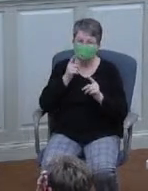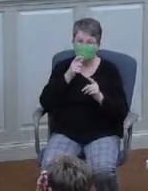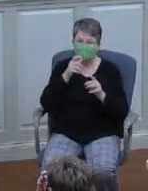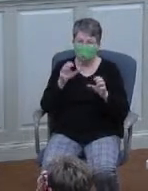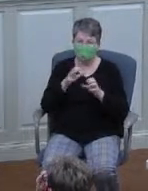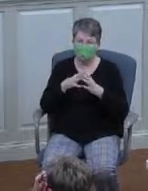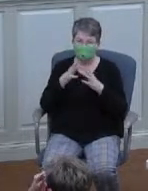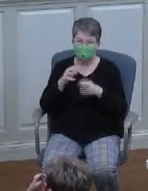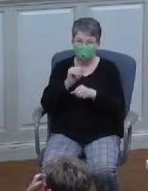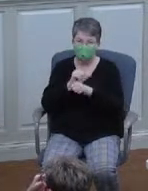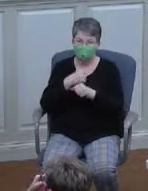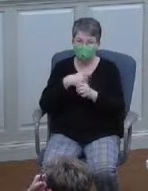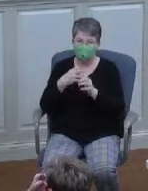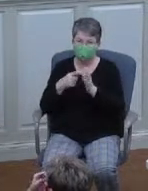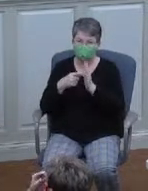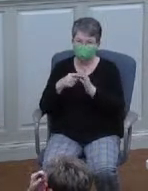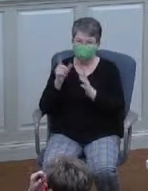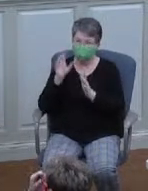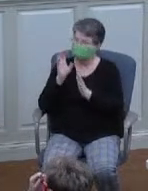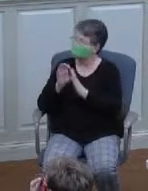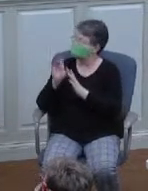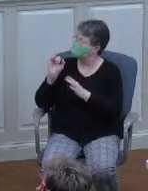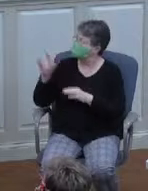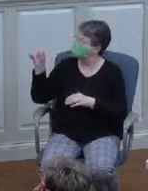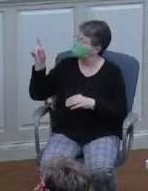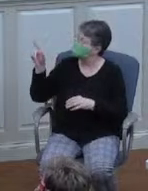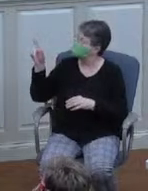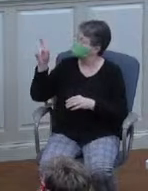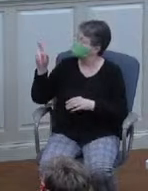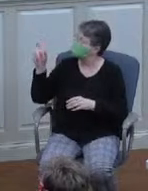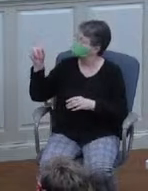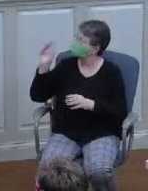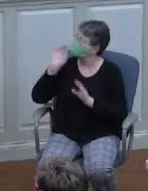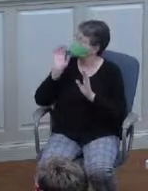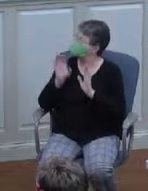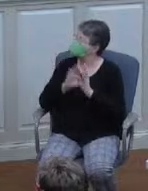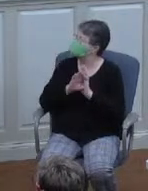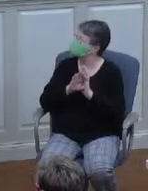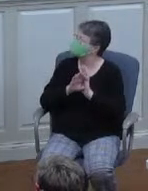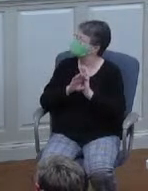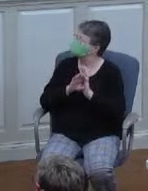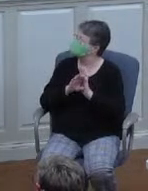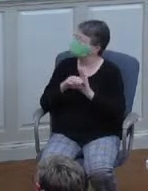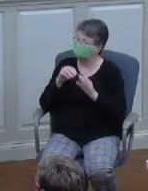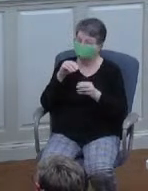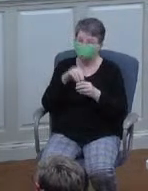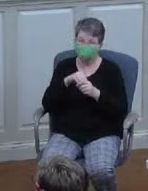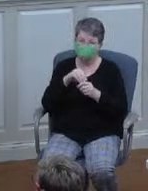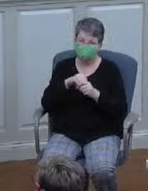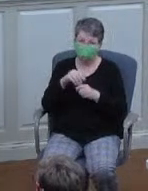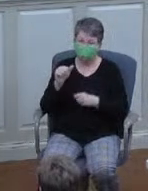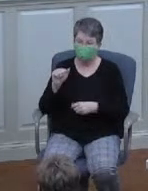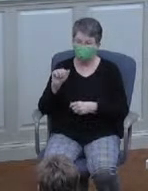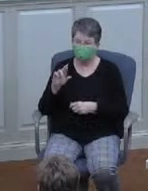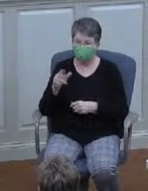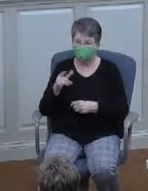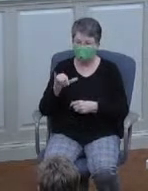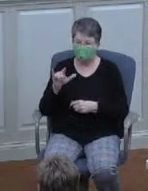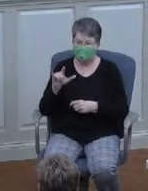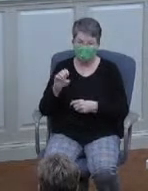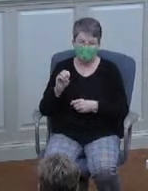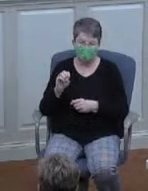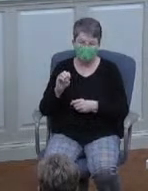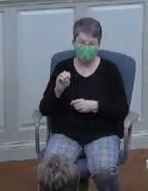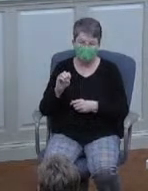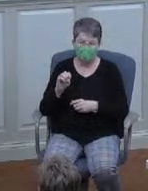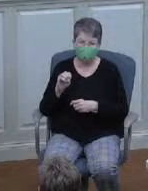work. I want to show some of these pictures. These are the guys out here. This picture was out in Argyle,